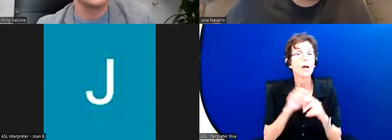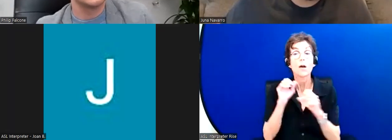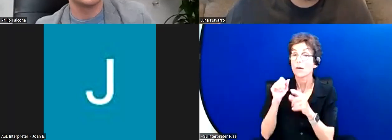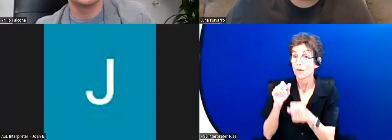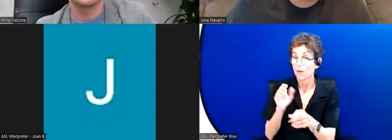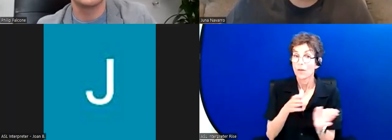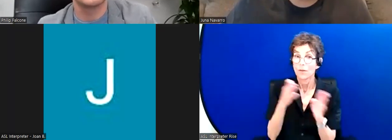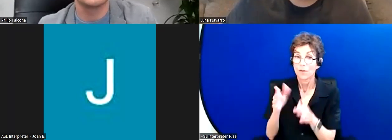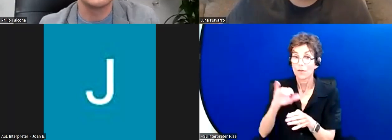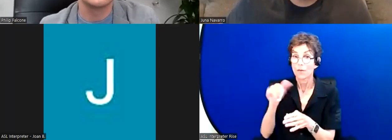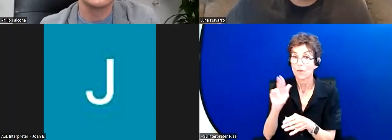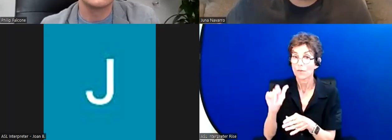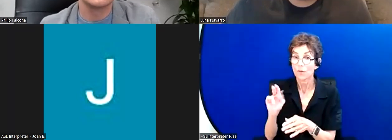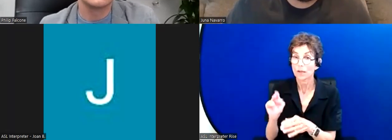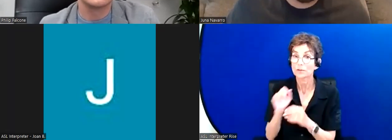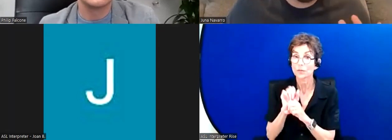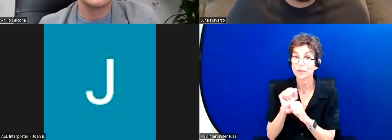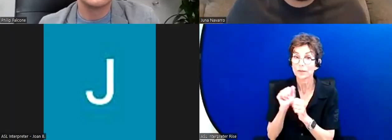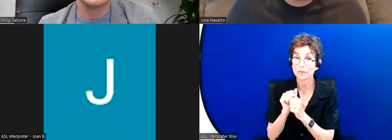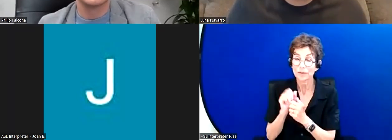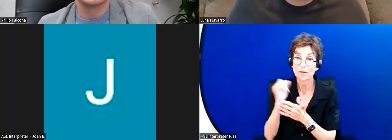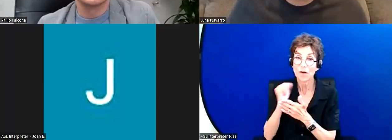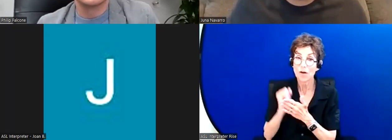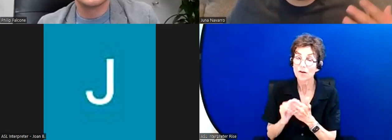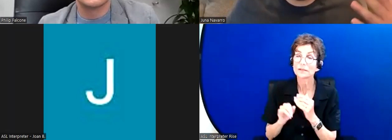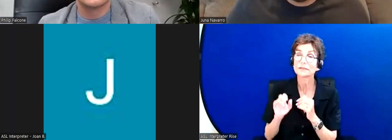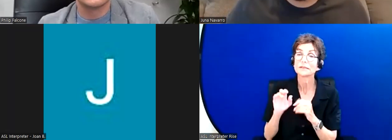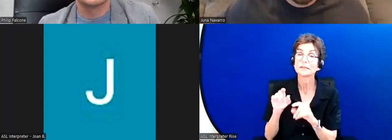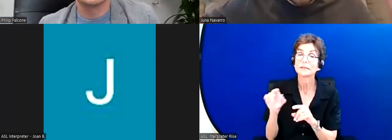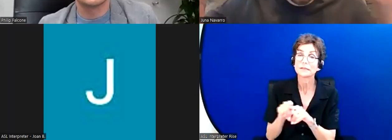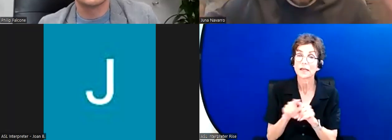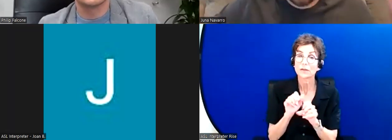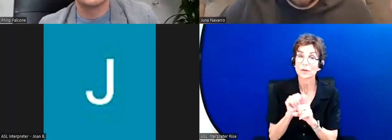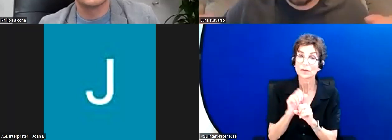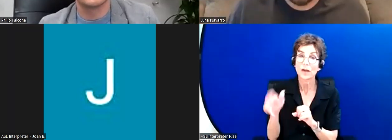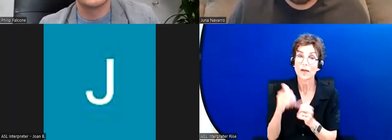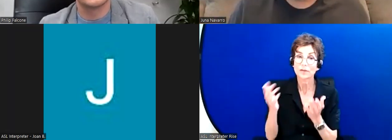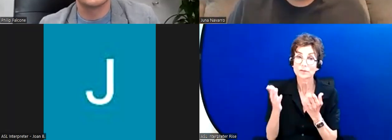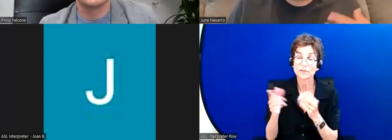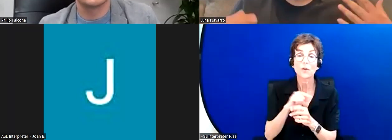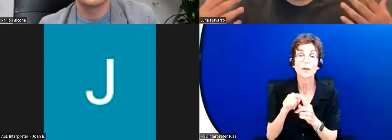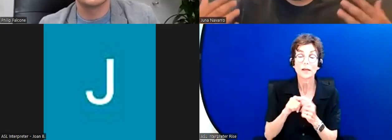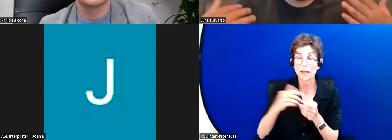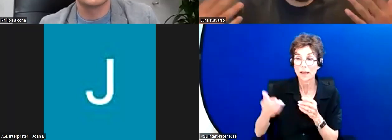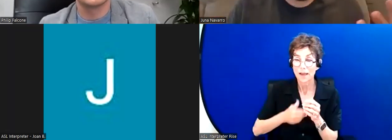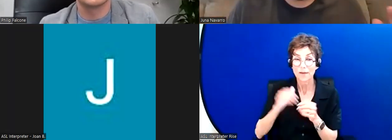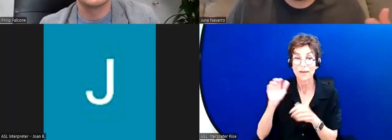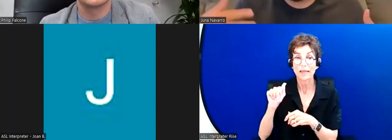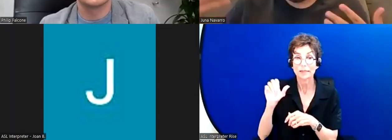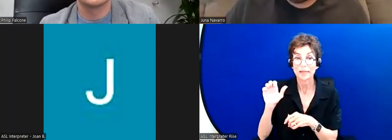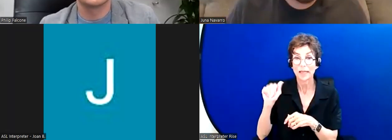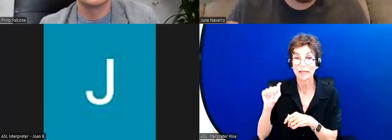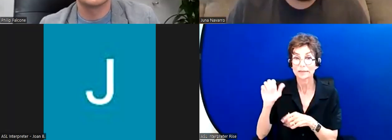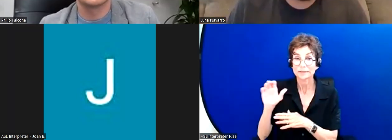service too, in terms of when I hire an AC guy to come install an AC unit, like the best that we're going to do